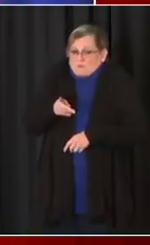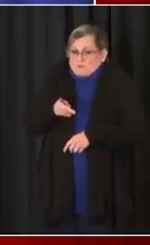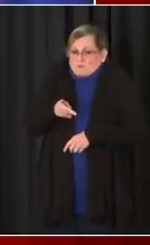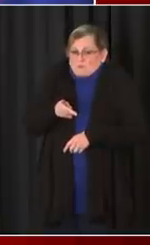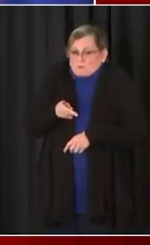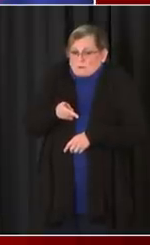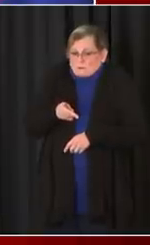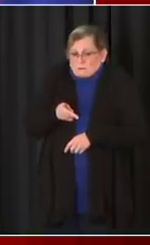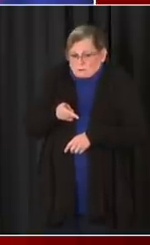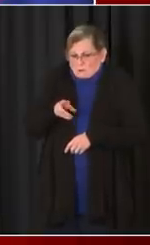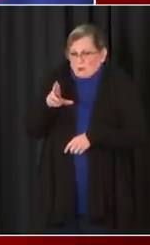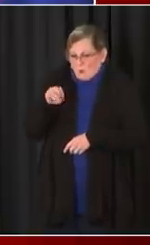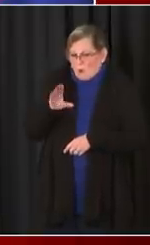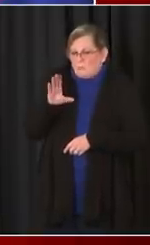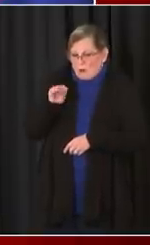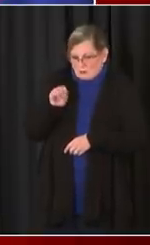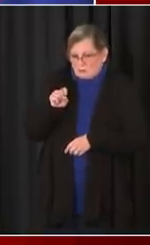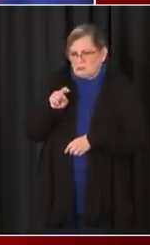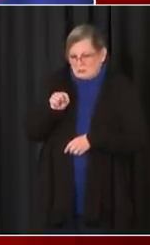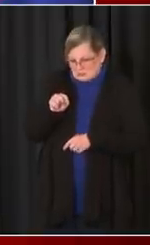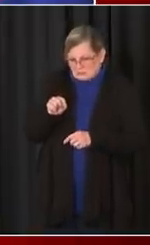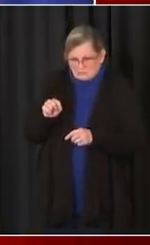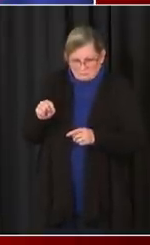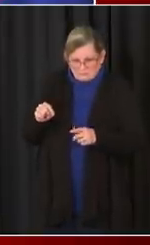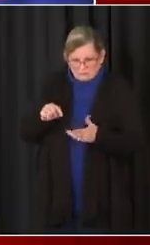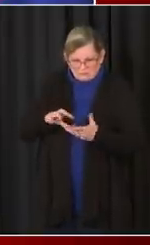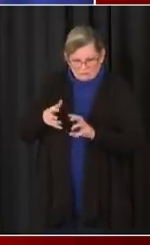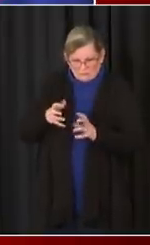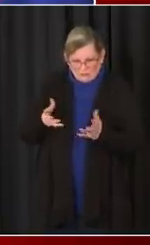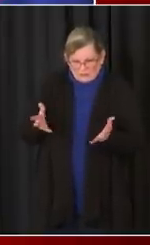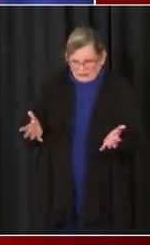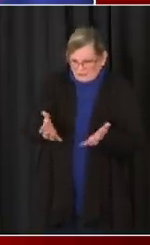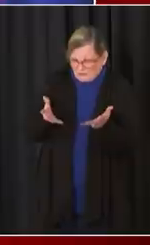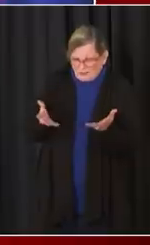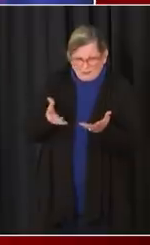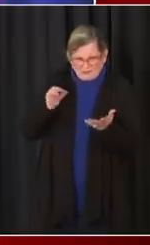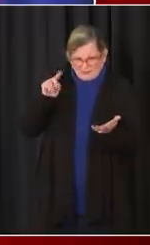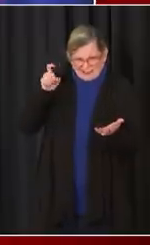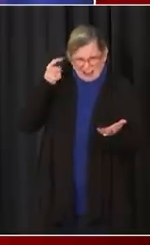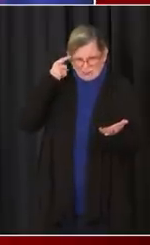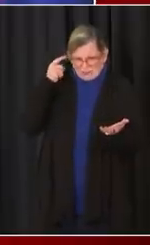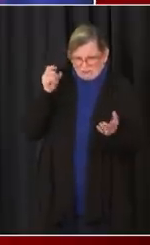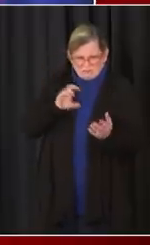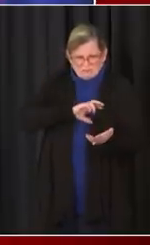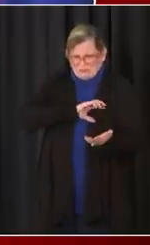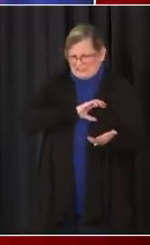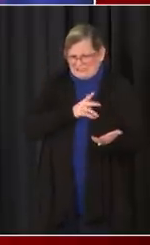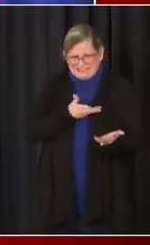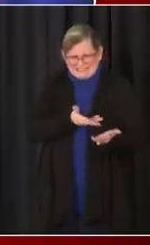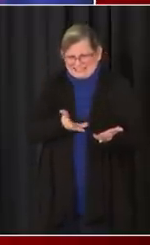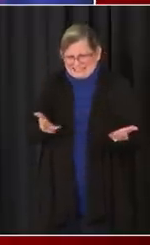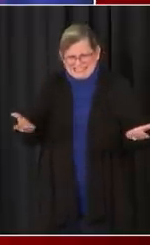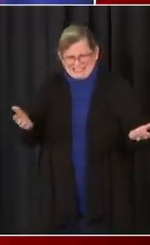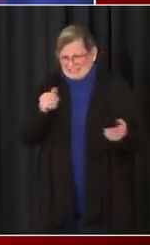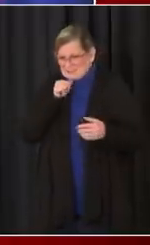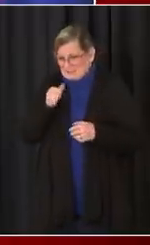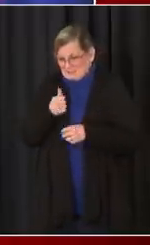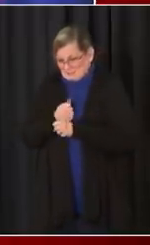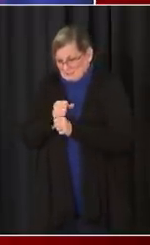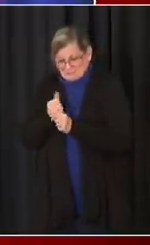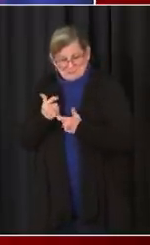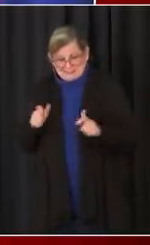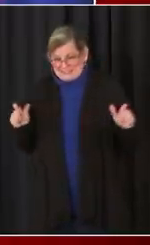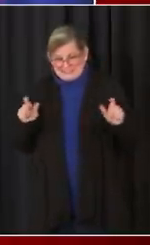have prevented people from getting into the building. Yes. Fox 5 DC. Mayor, it's one thing to have a